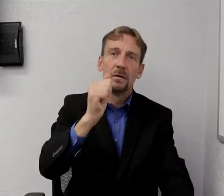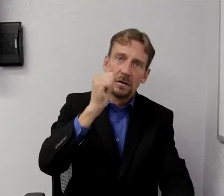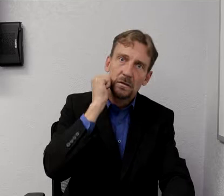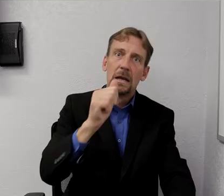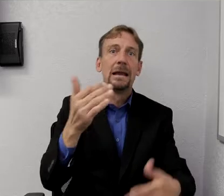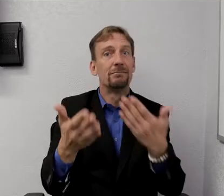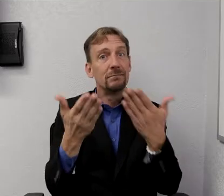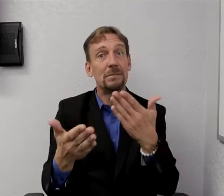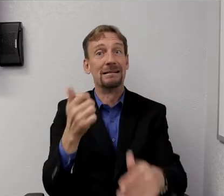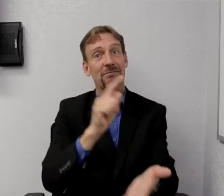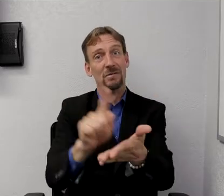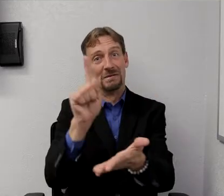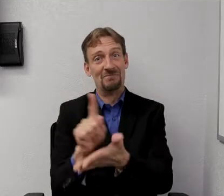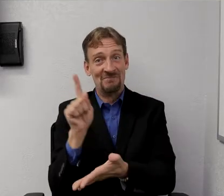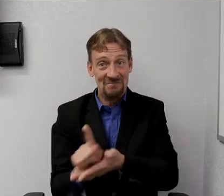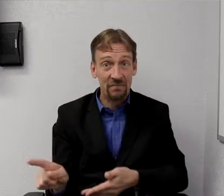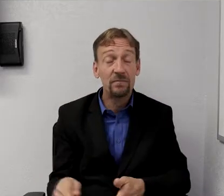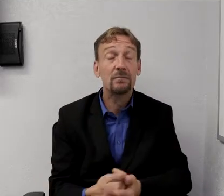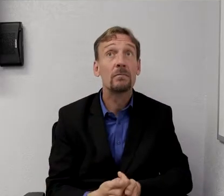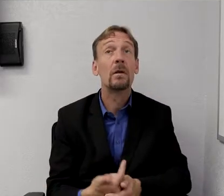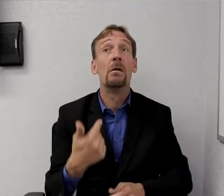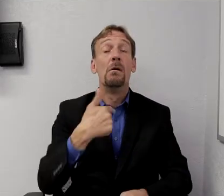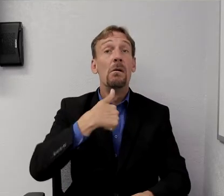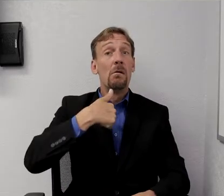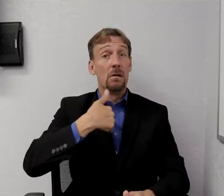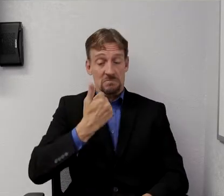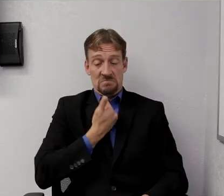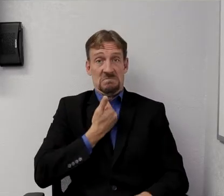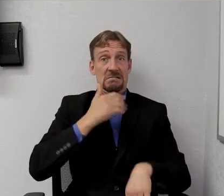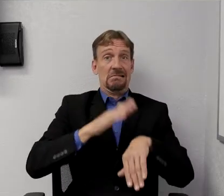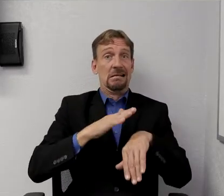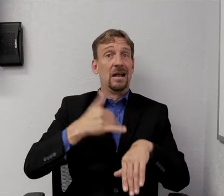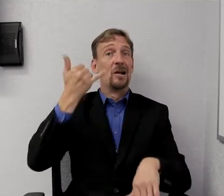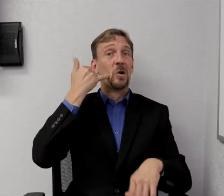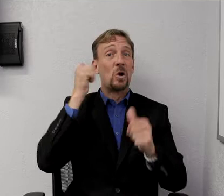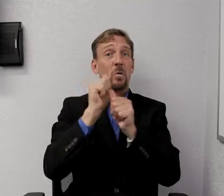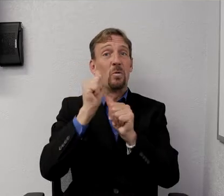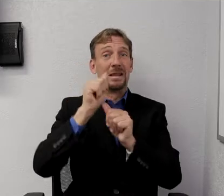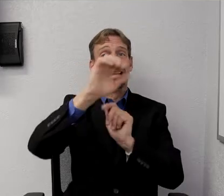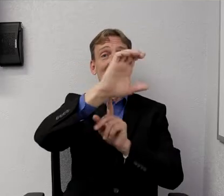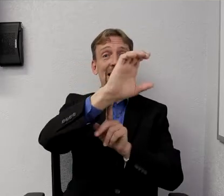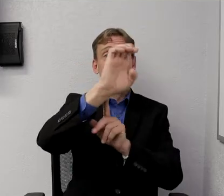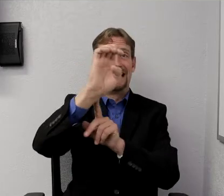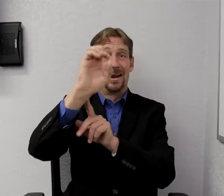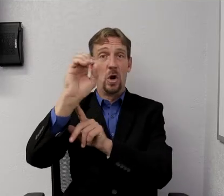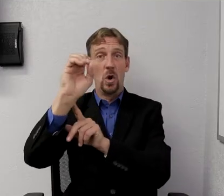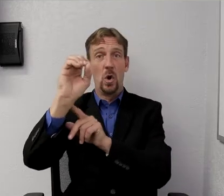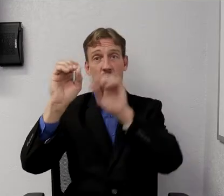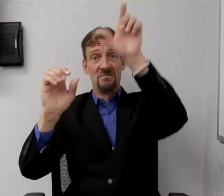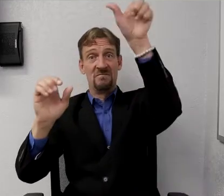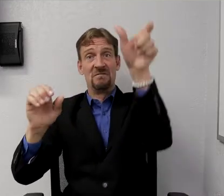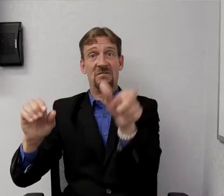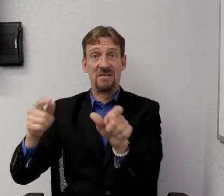every week. I was on a call last week with all the CEOs up and down the county, or up and down the San Joaquin